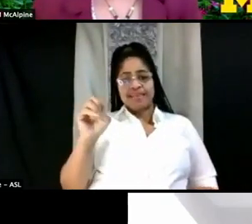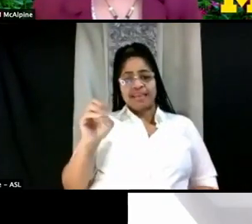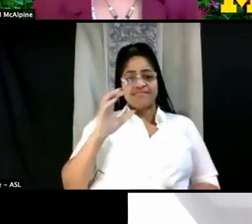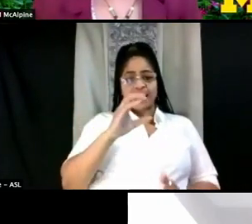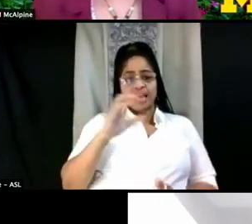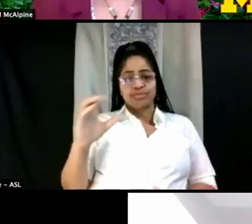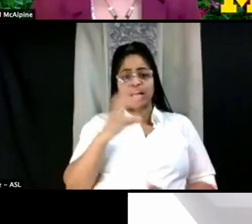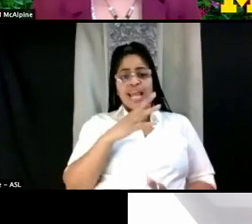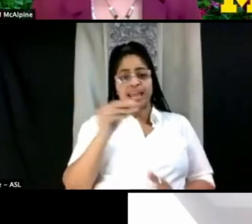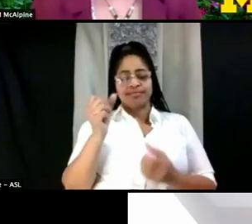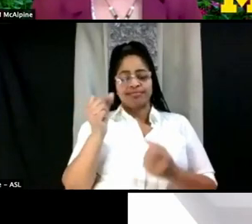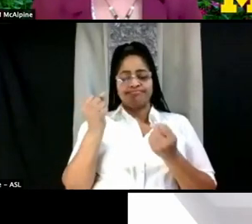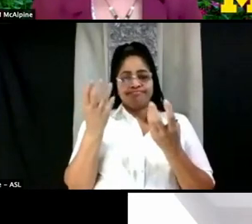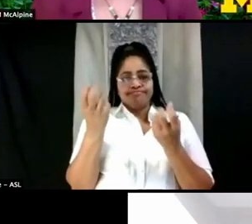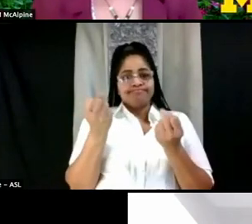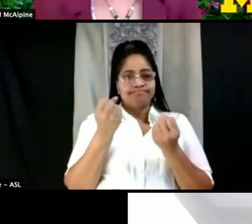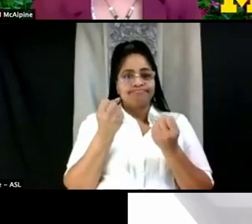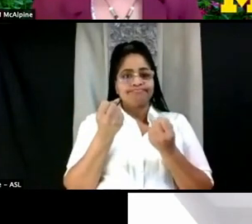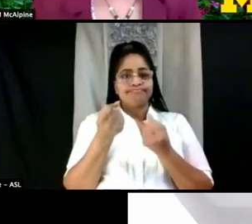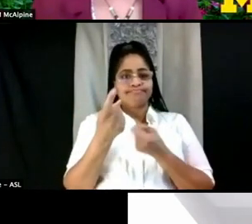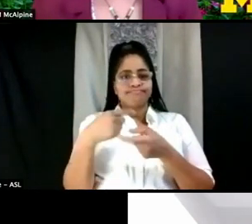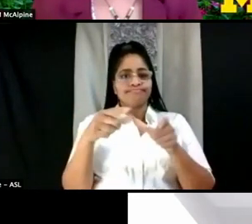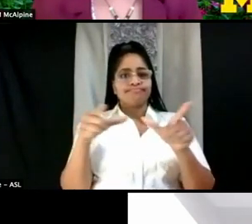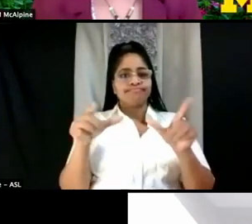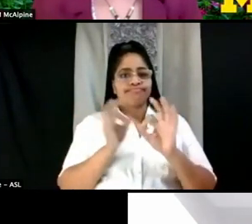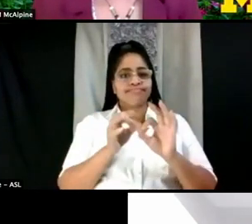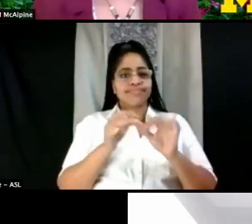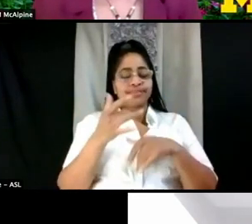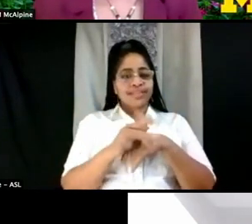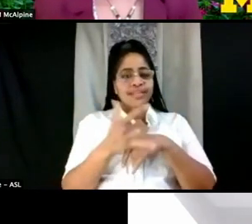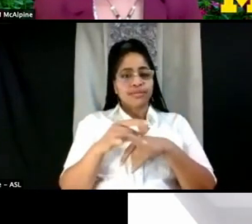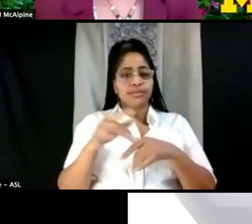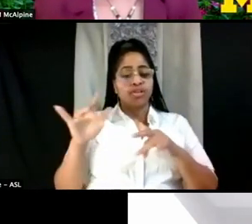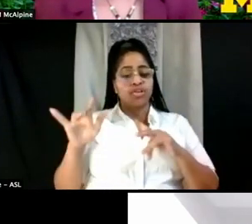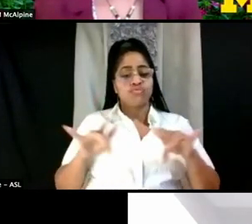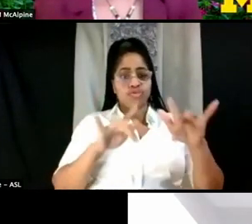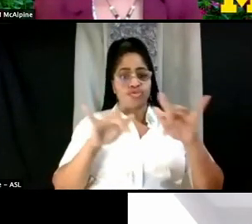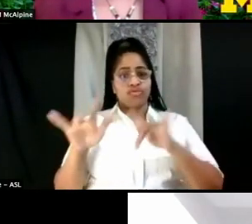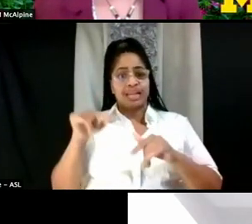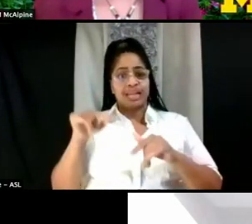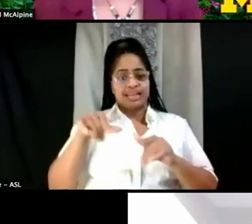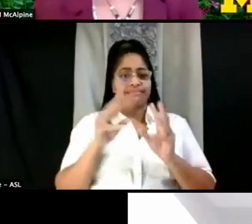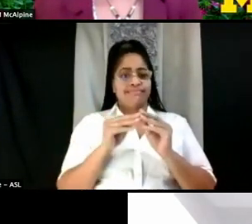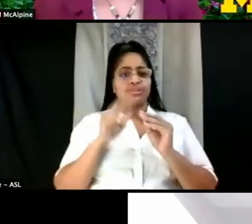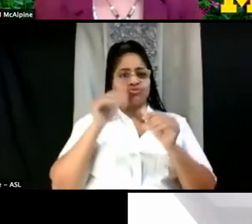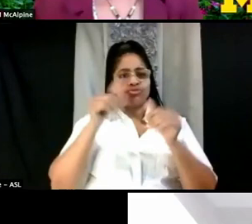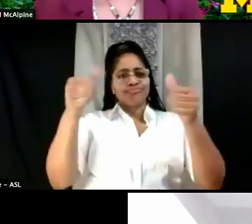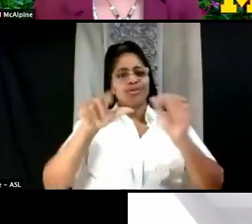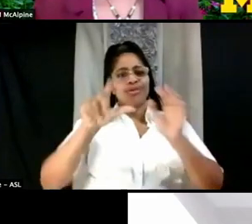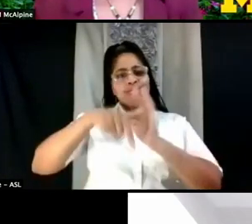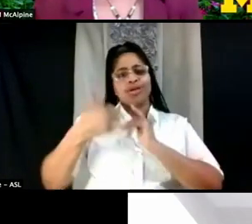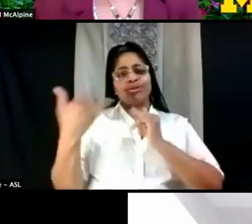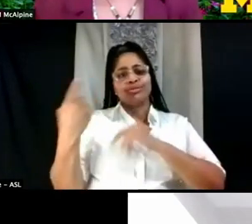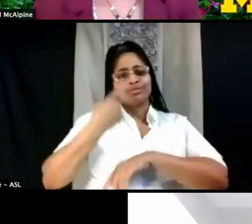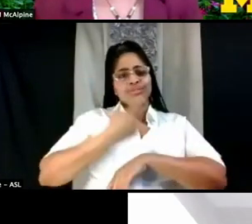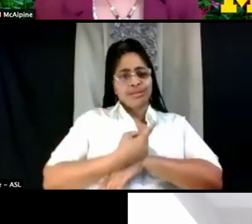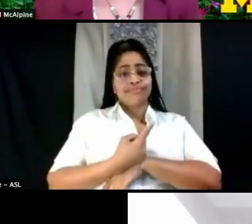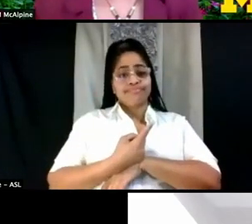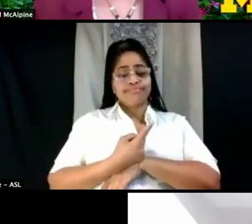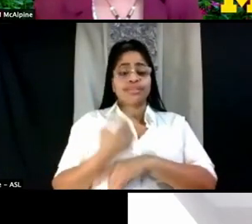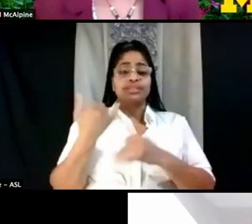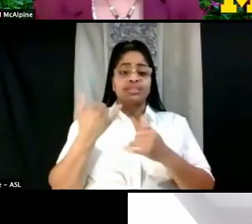ASL translation available, and that a recording of today's session will be posted later today. Today, we'll be able to go